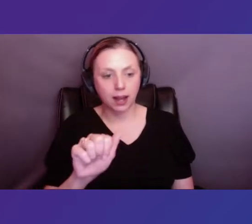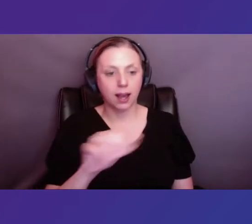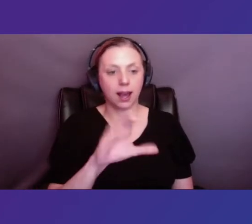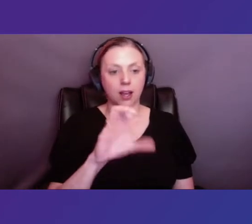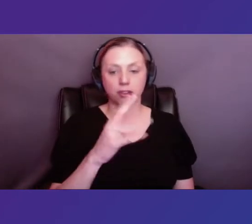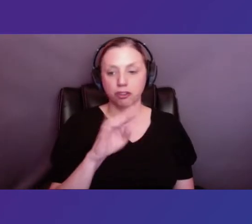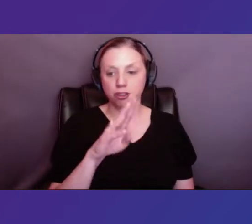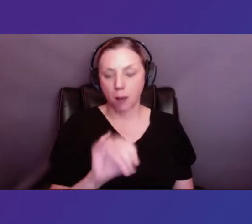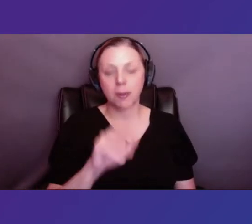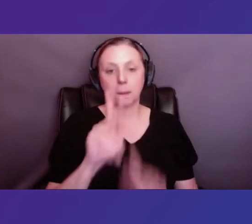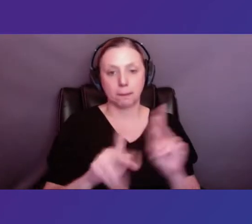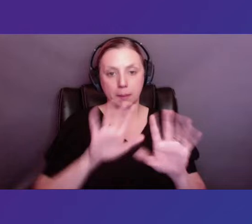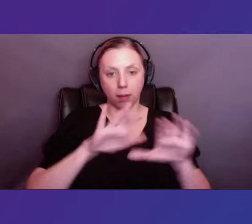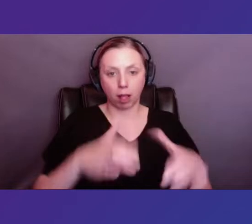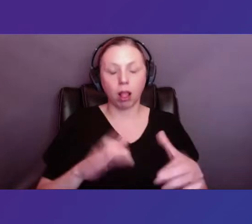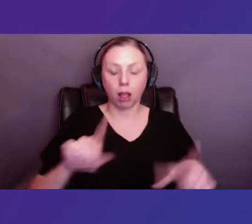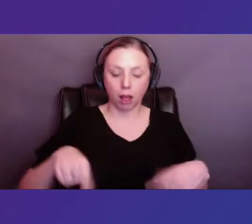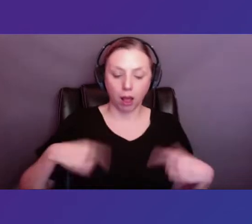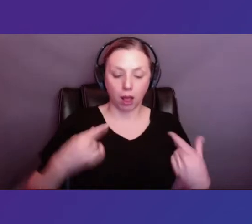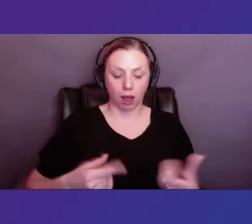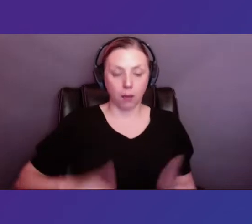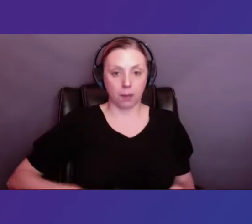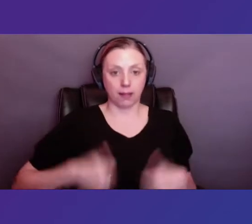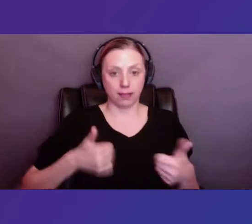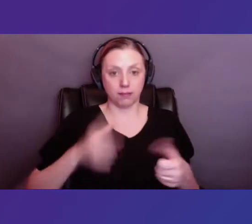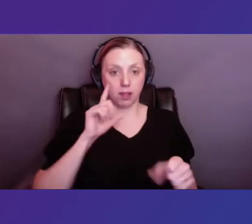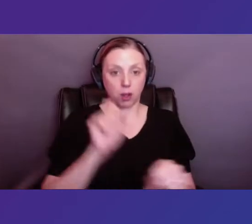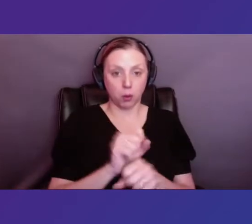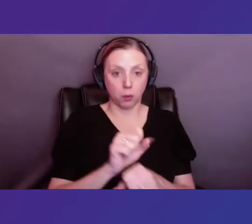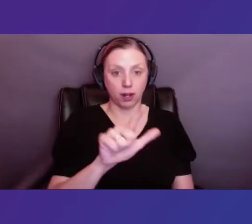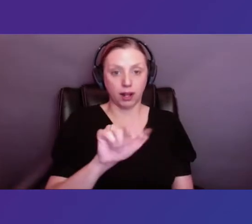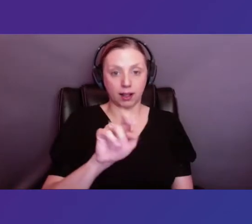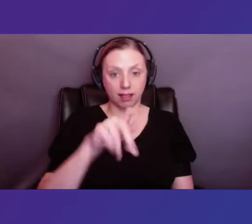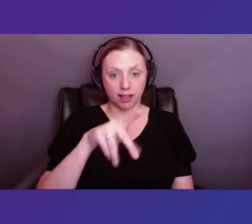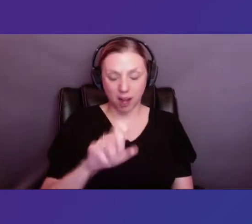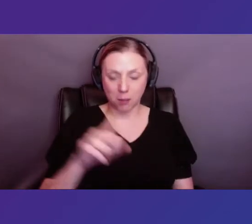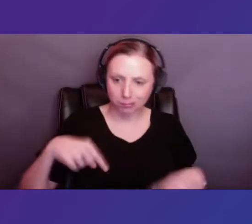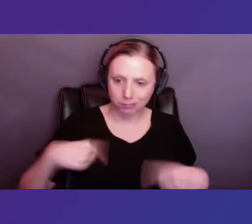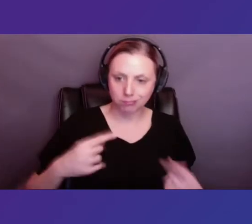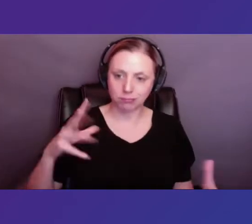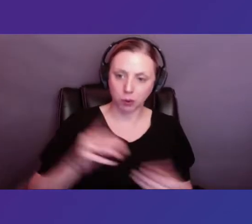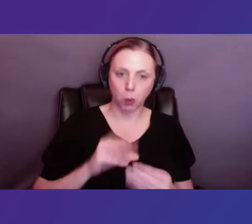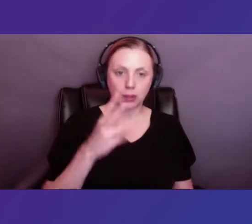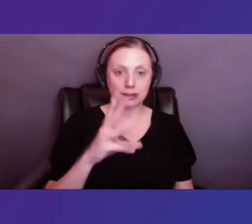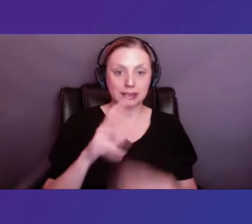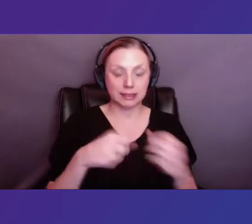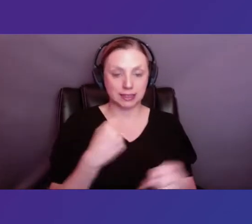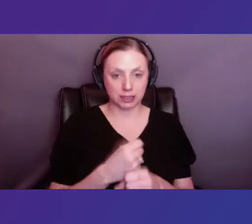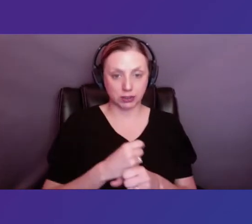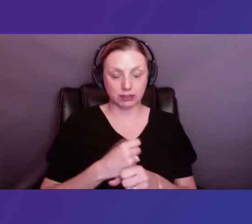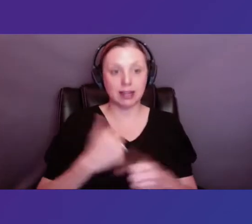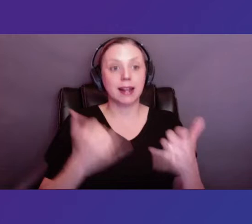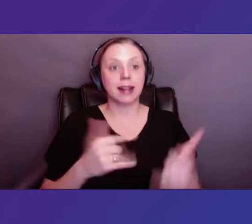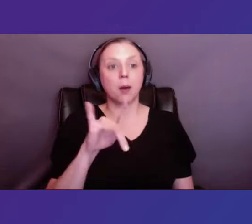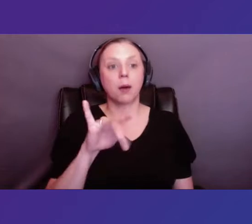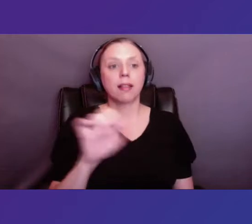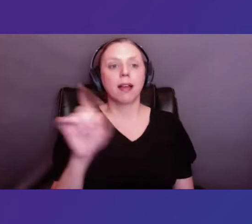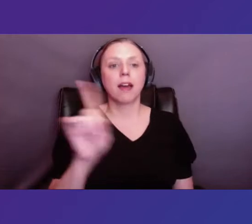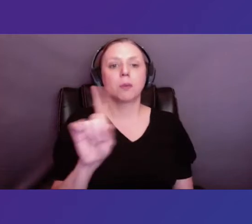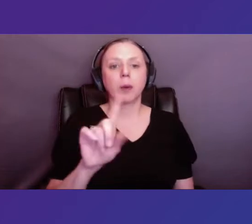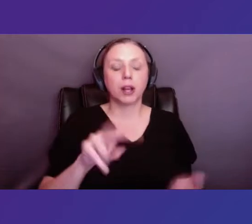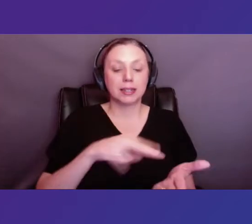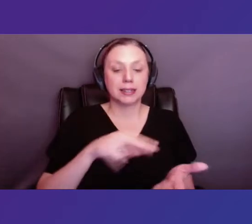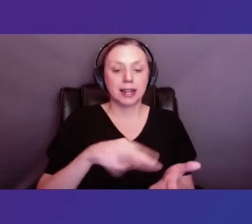working and living in Lenape-Hoking for 16 years now, and I am coming to you live from Dance NYC's offices